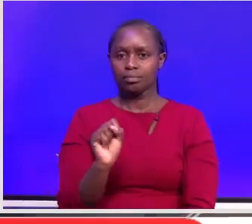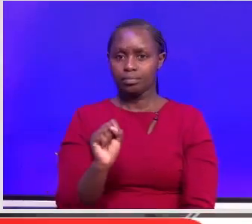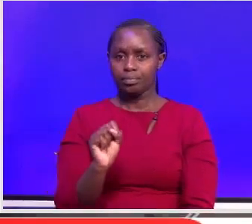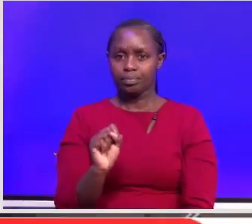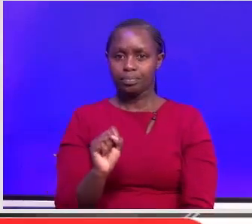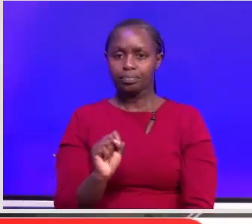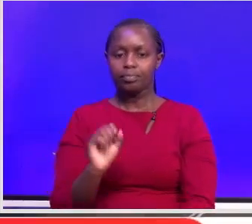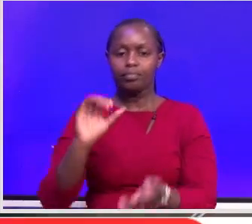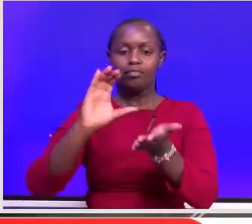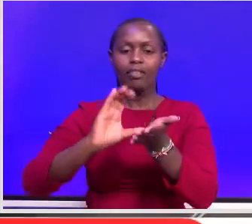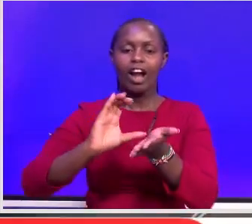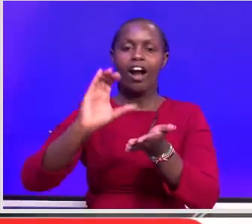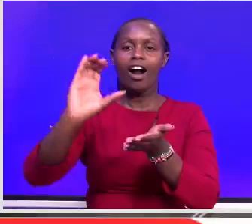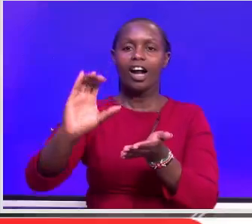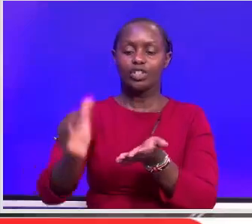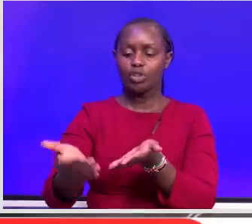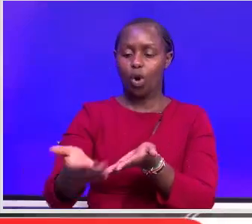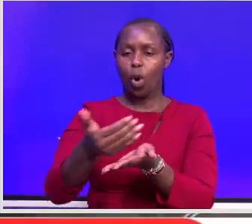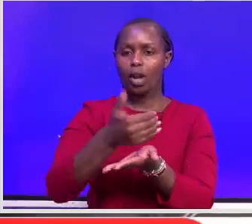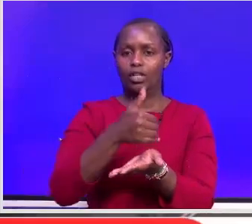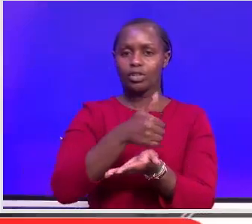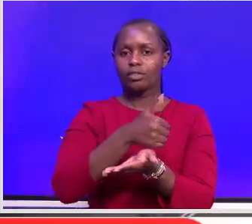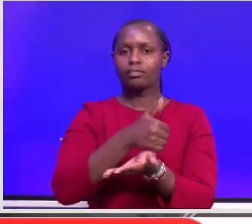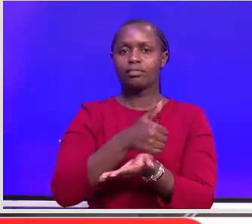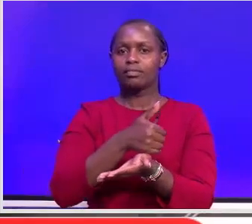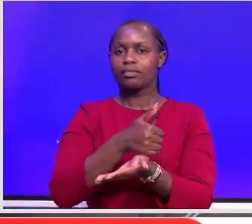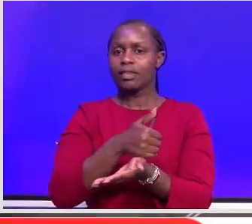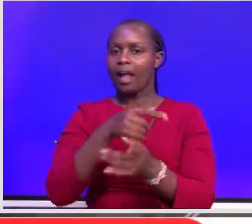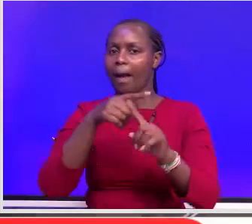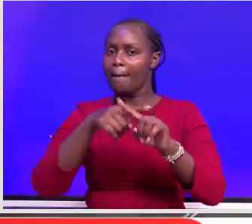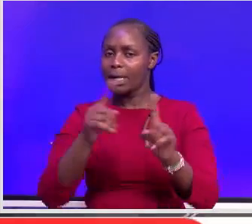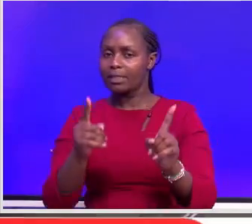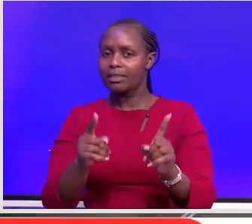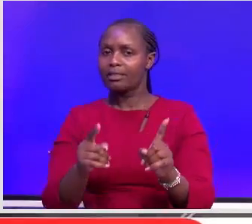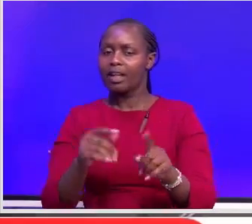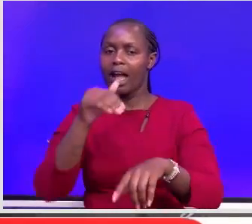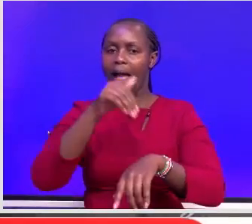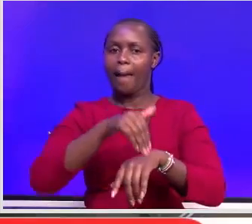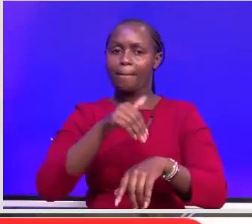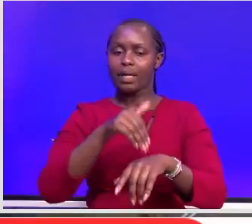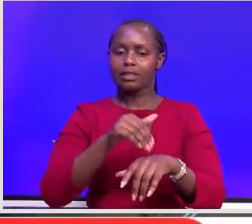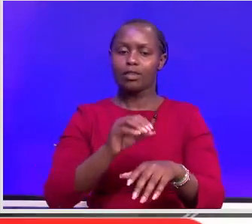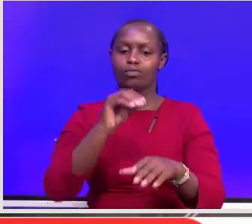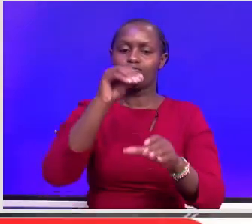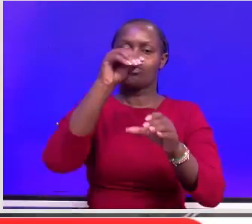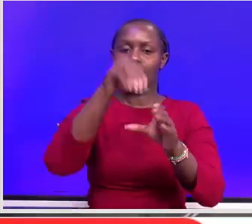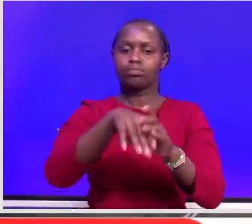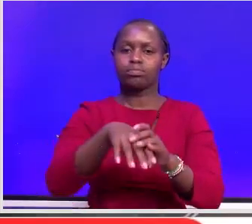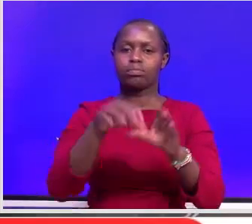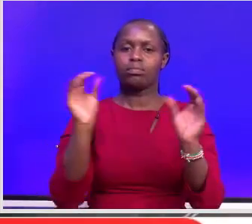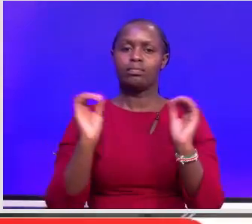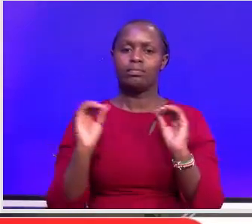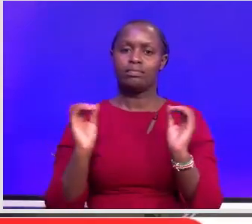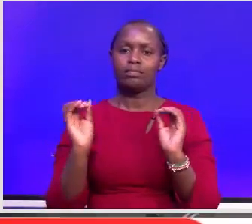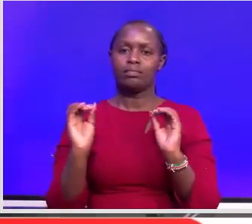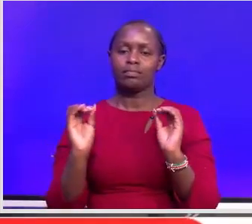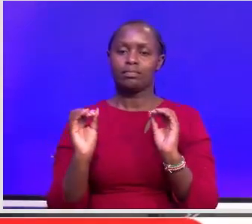Cash collections instead of depositing money into official pay bills.